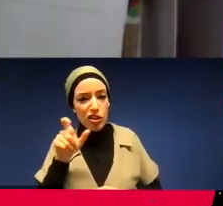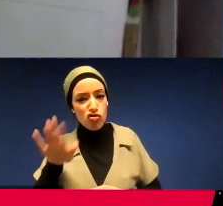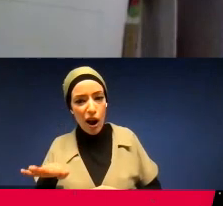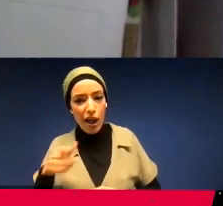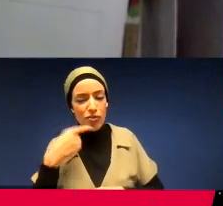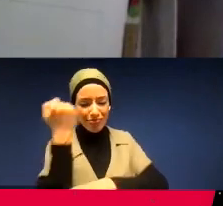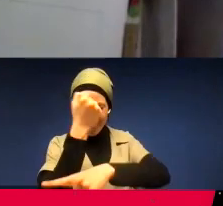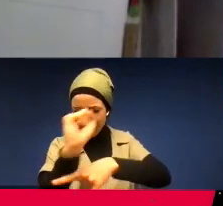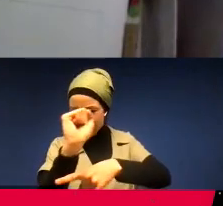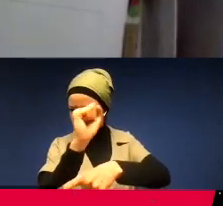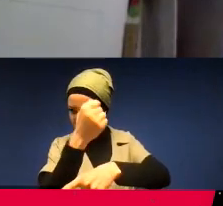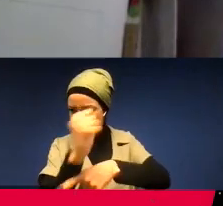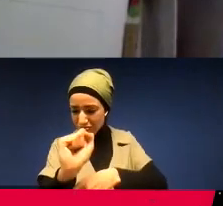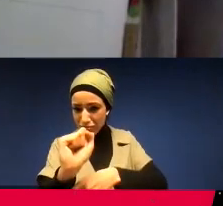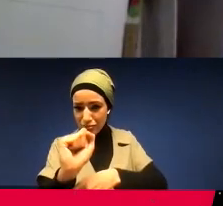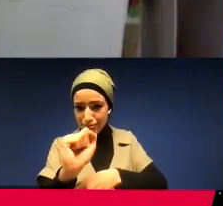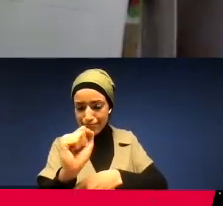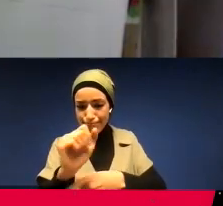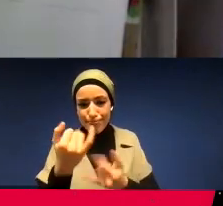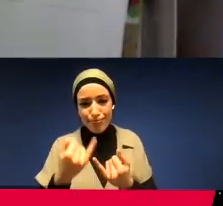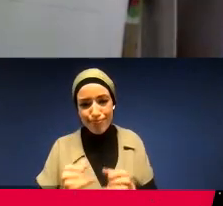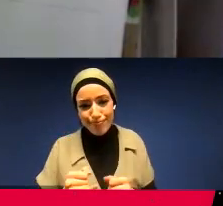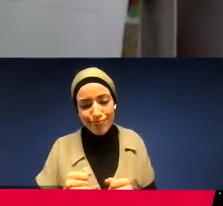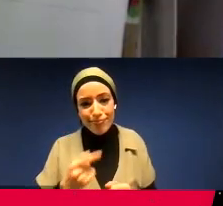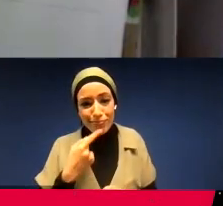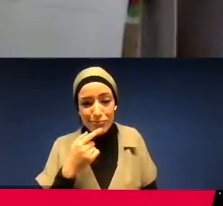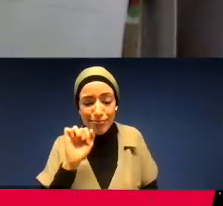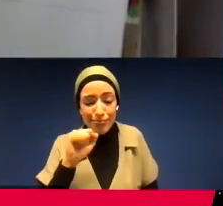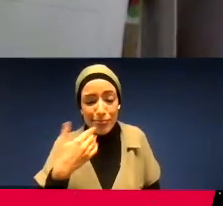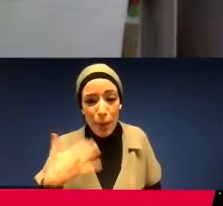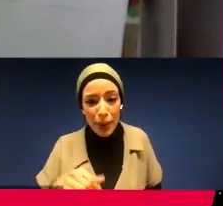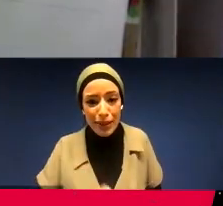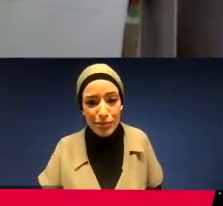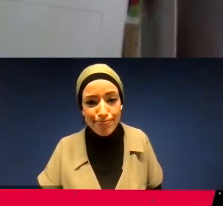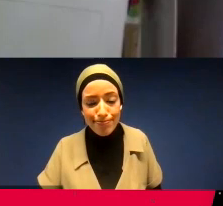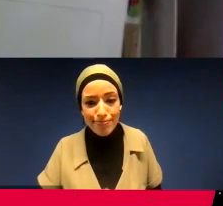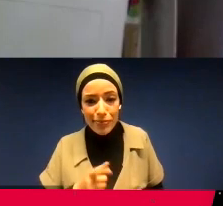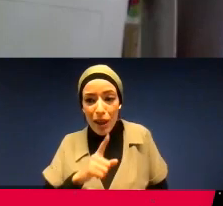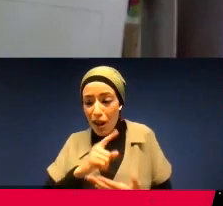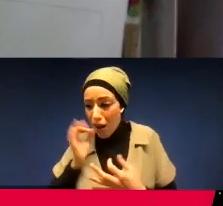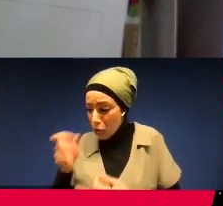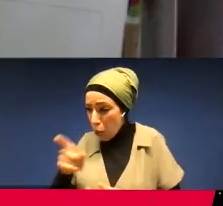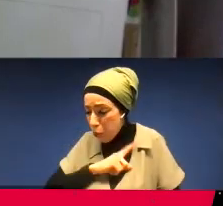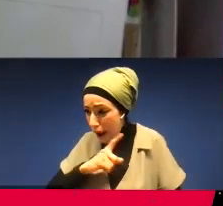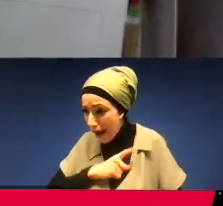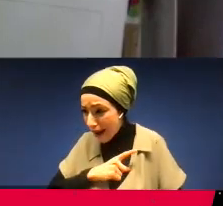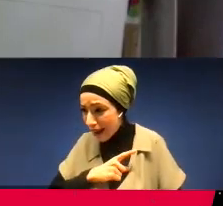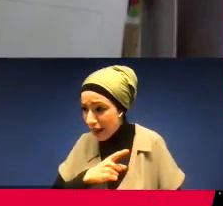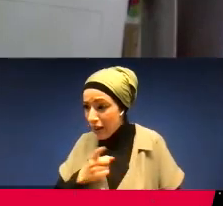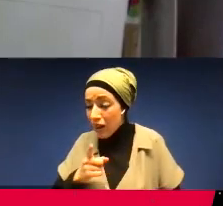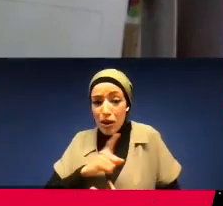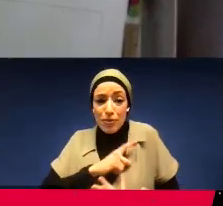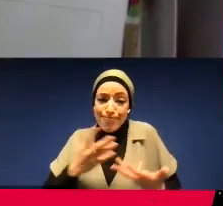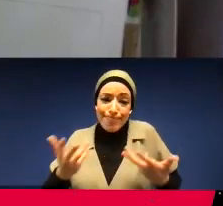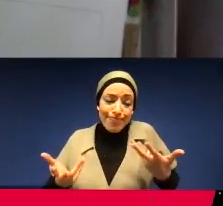prosecutors I did it, he said, yes, I did it. I said, why did you do this? You didn't confess. They have no evidence against you. Why did you tell this to the judge? He